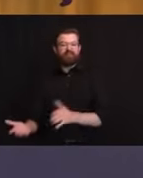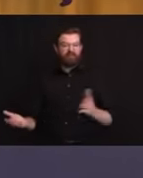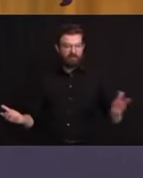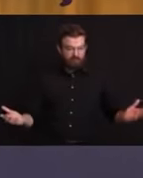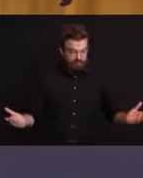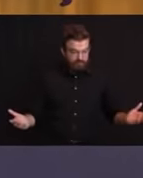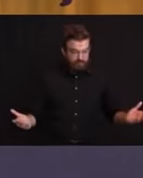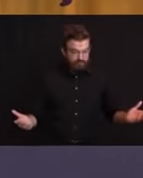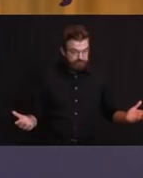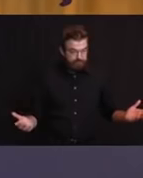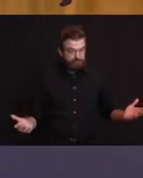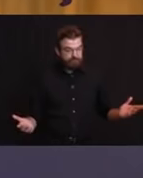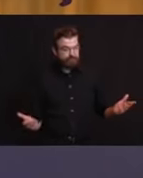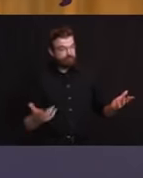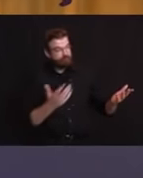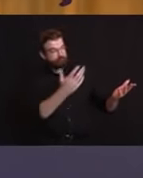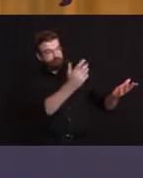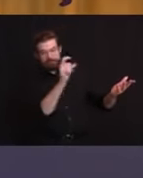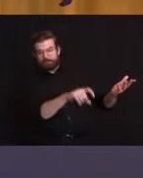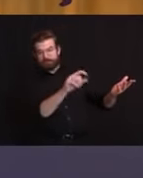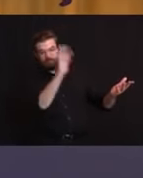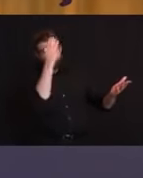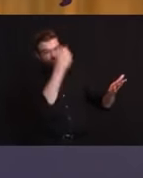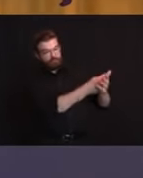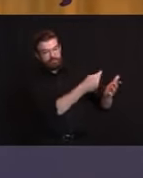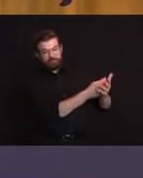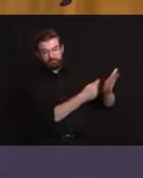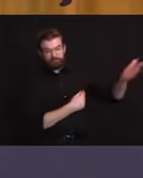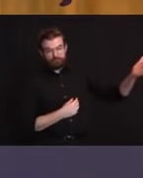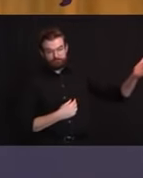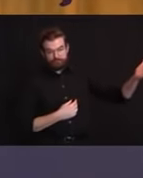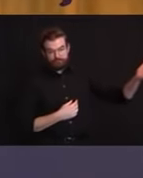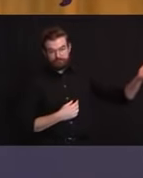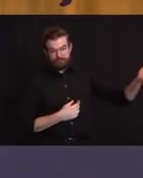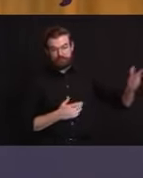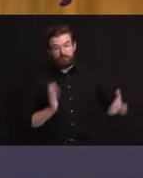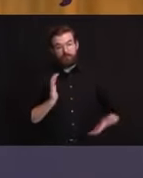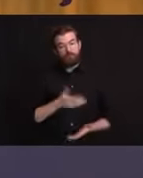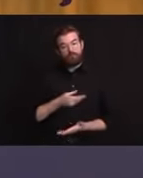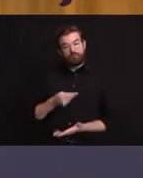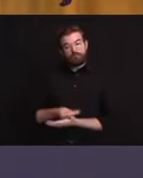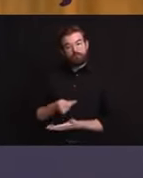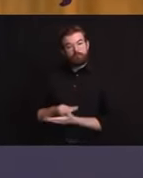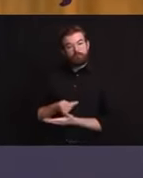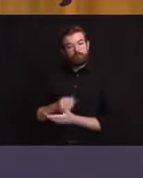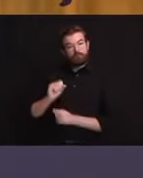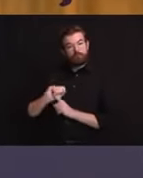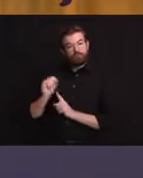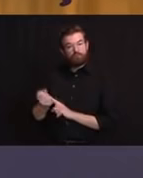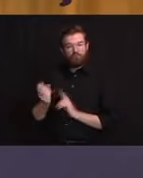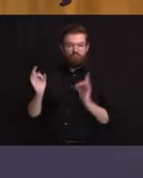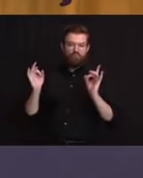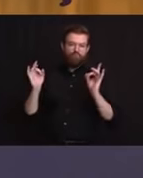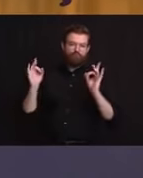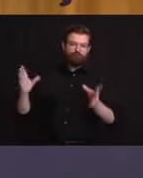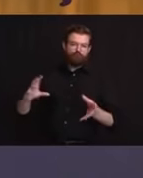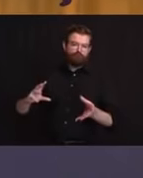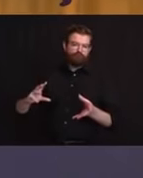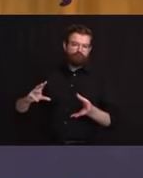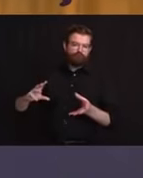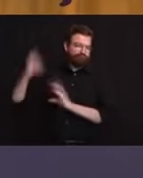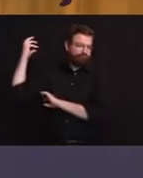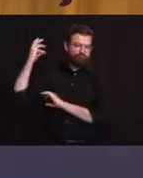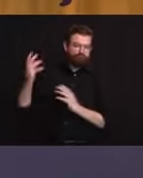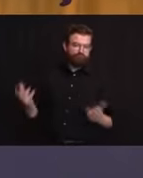but it's ugly. And so we need both the borrowing and we need the federal support. I mean,